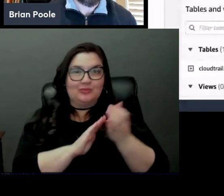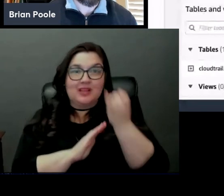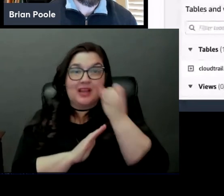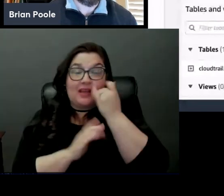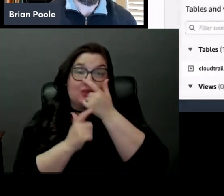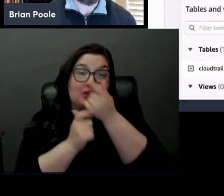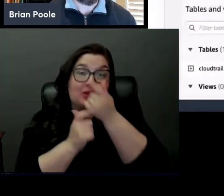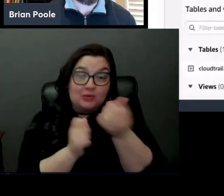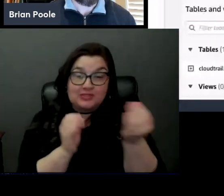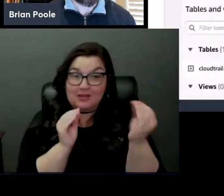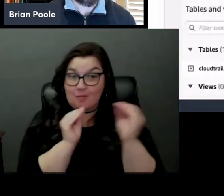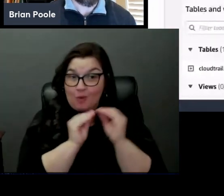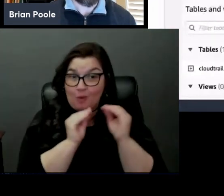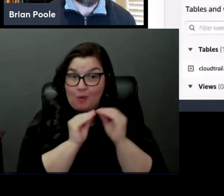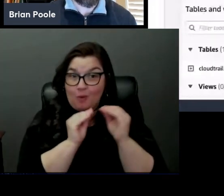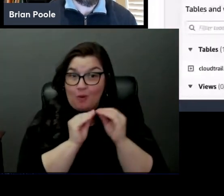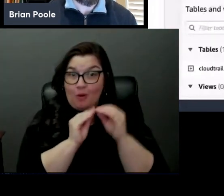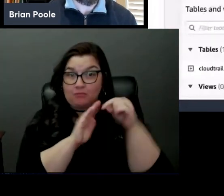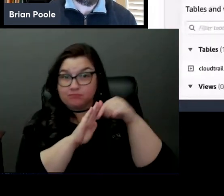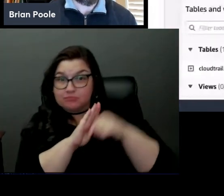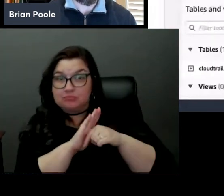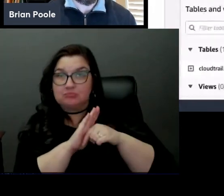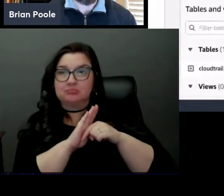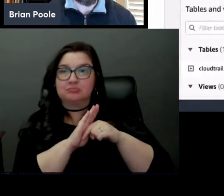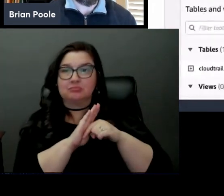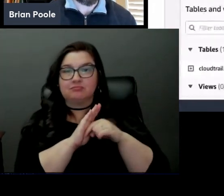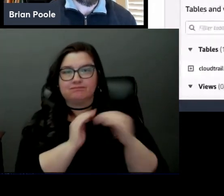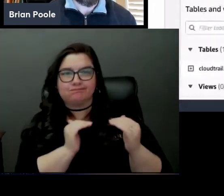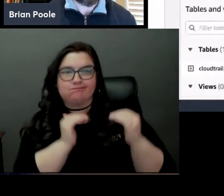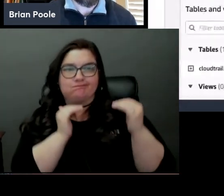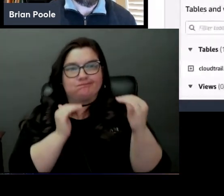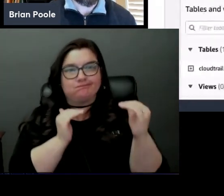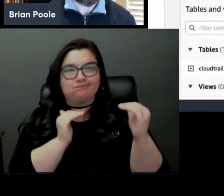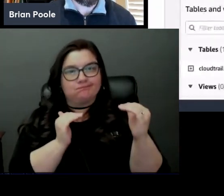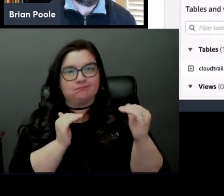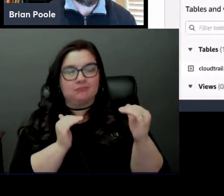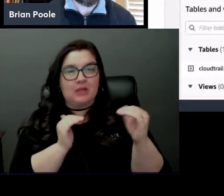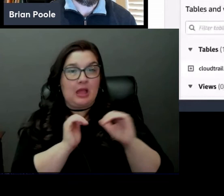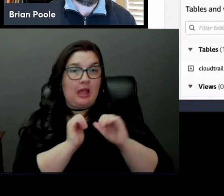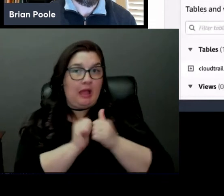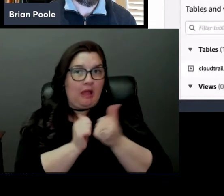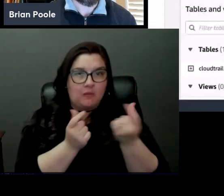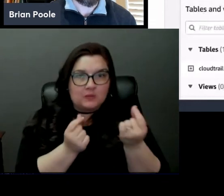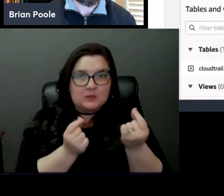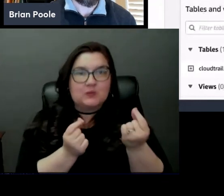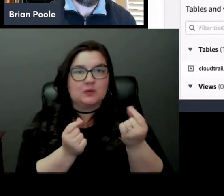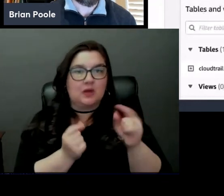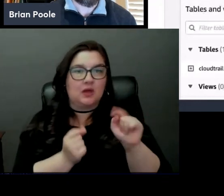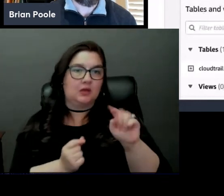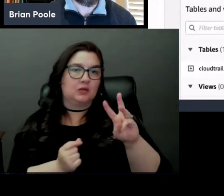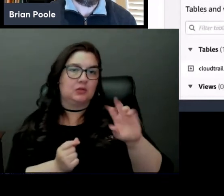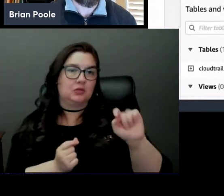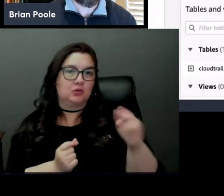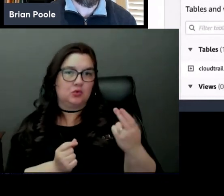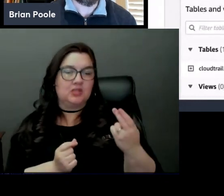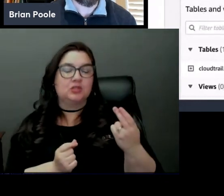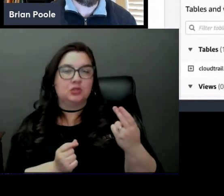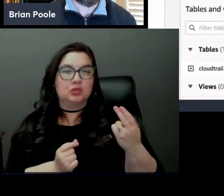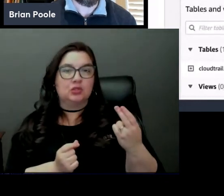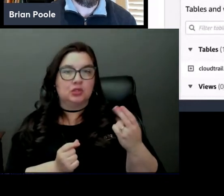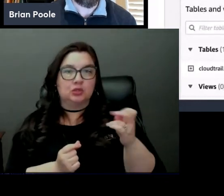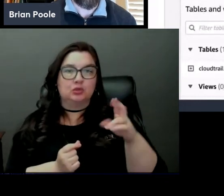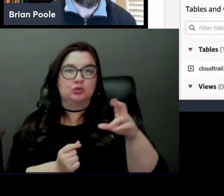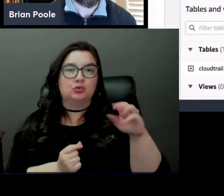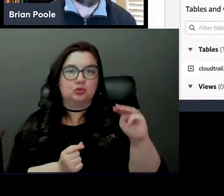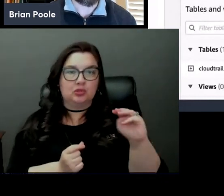bit more advanced usage, then I highly recommend you check out our Twitch stream, Safe Room. It's on